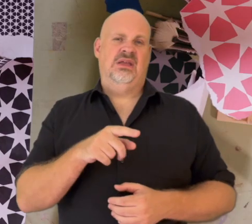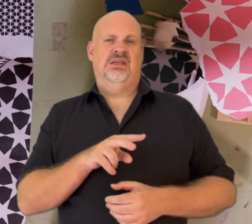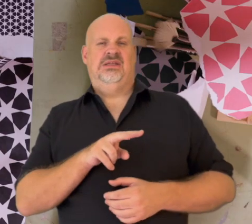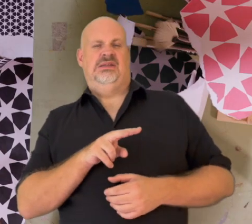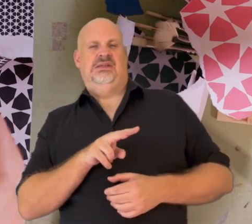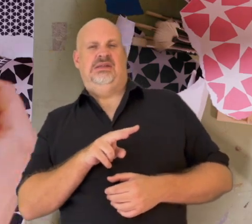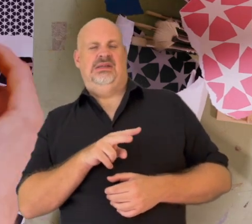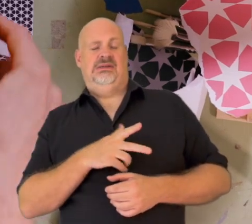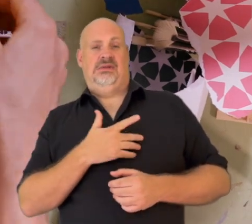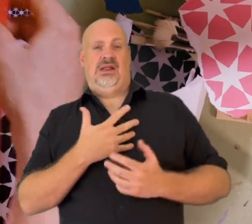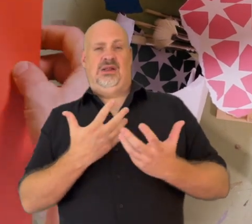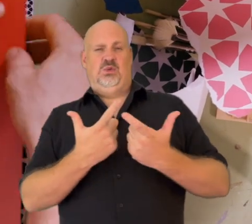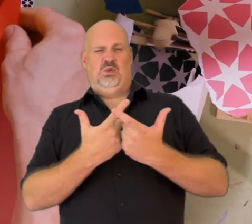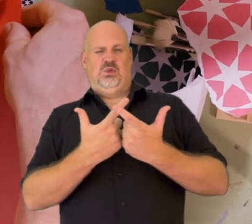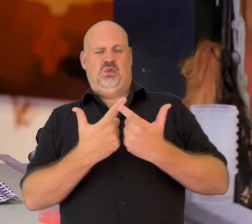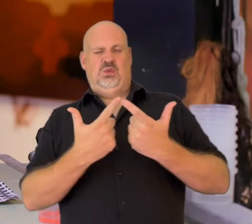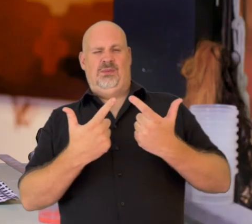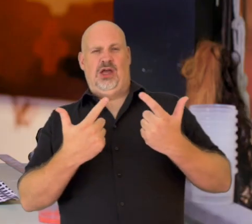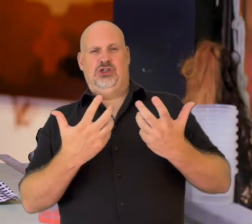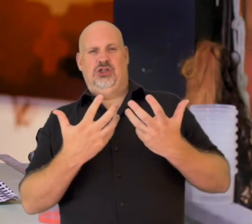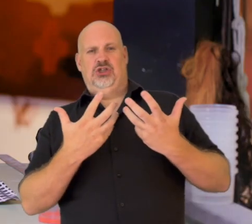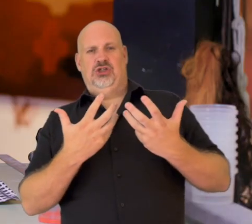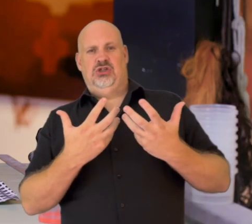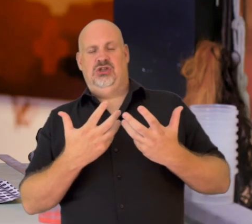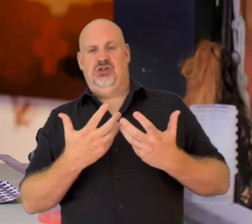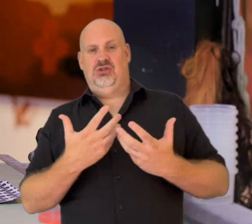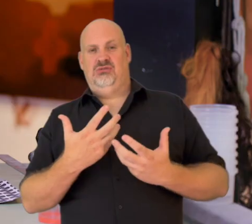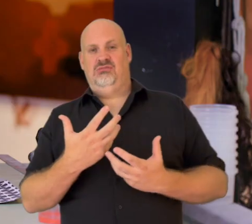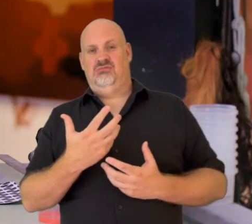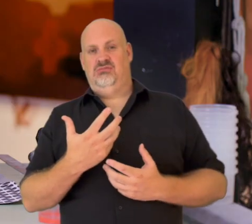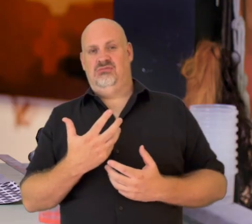busy, you could just choose to